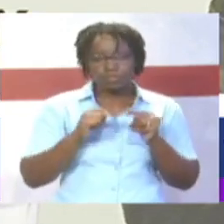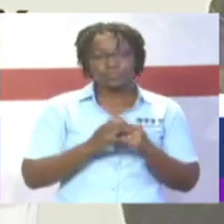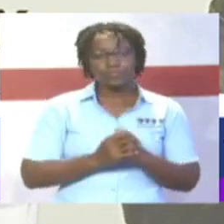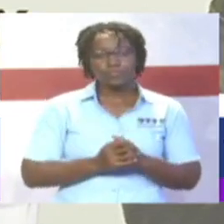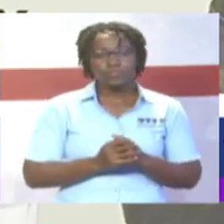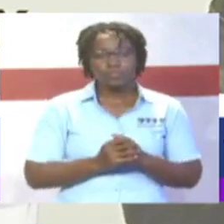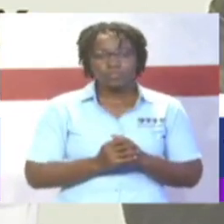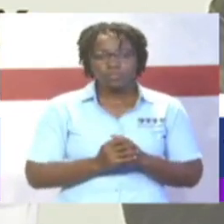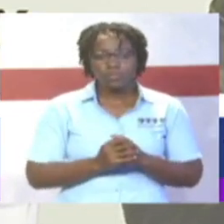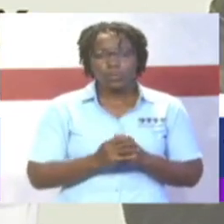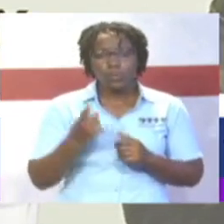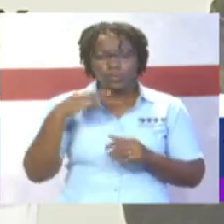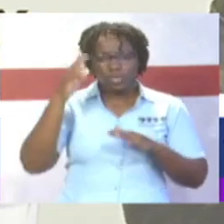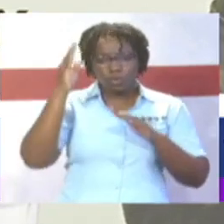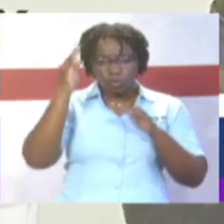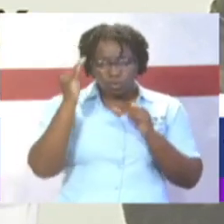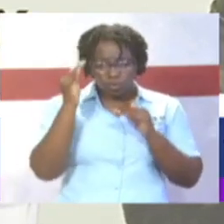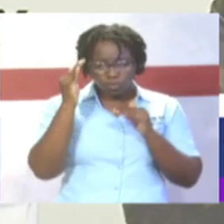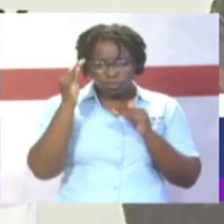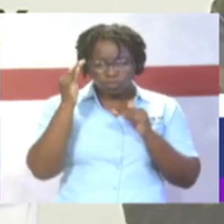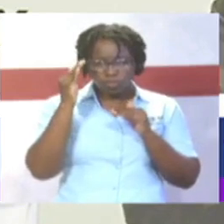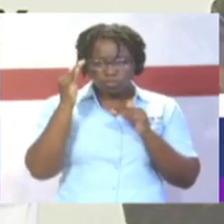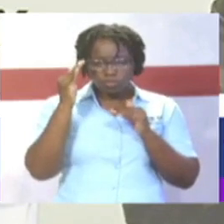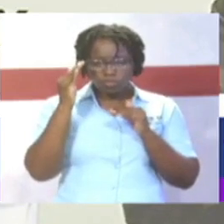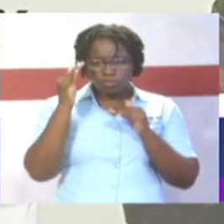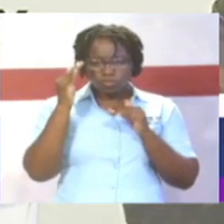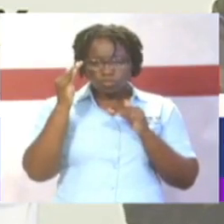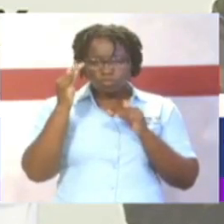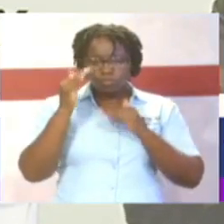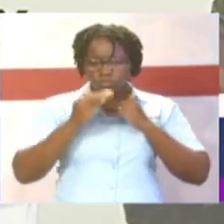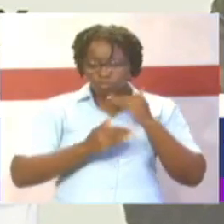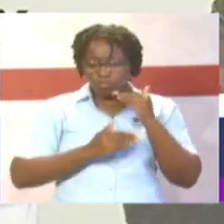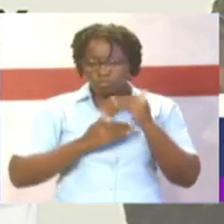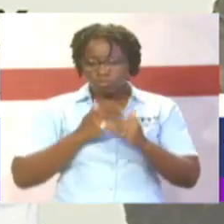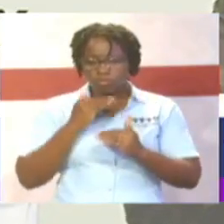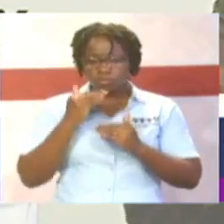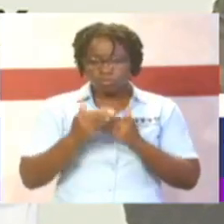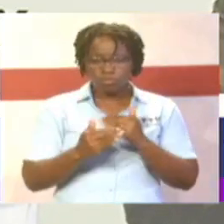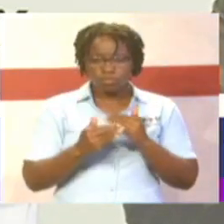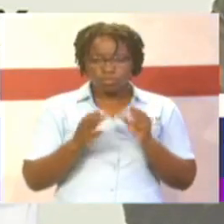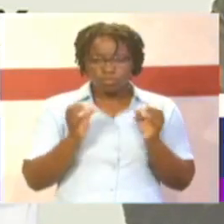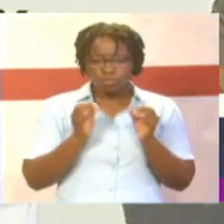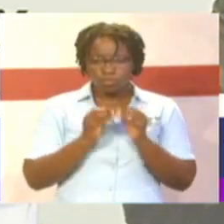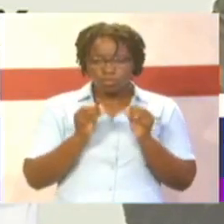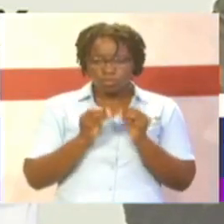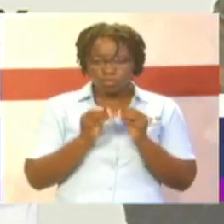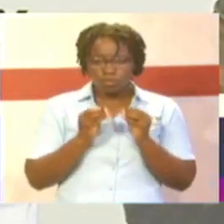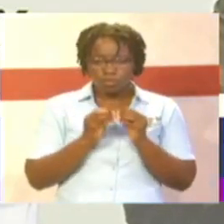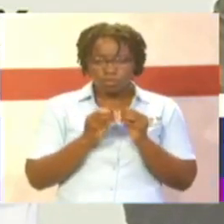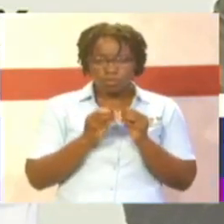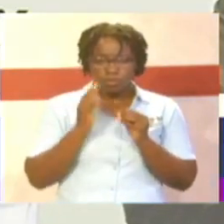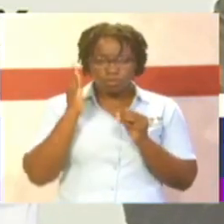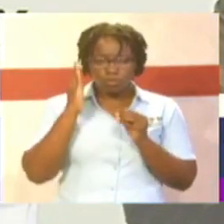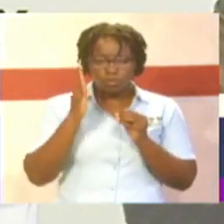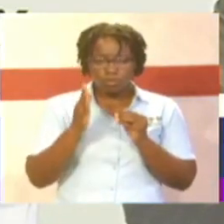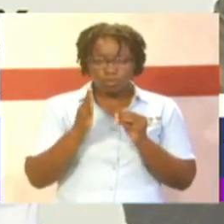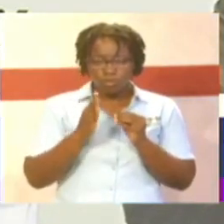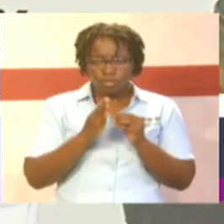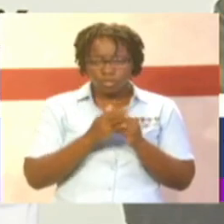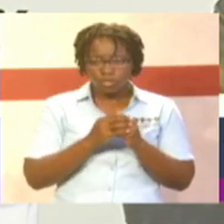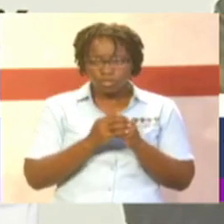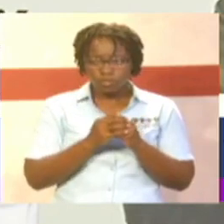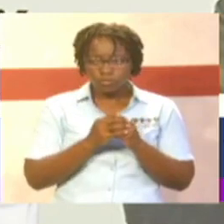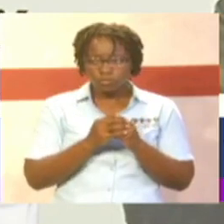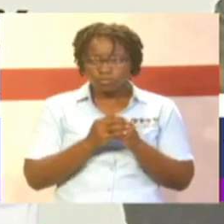changed. We do hope that as people move around more, they will definitely be stringent in their adherence to